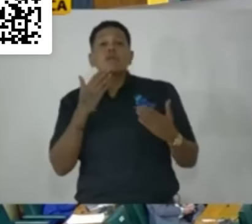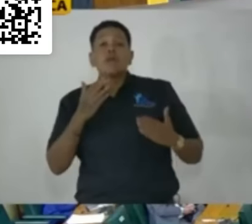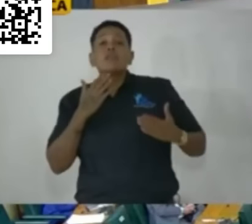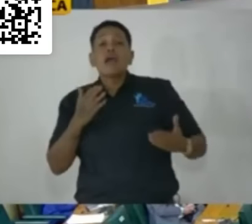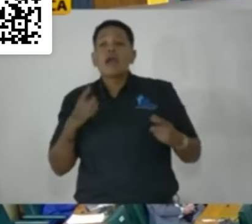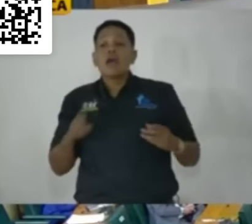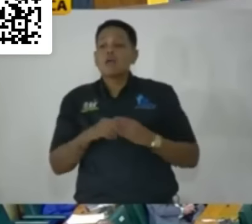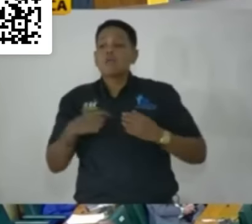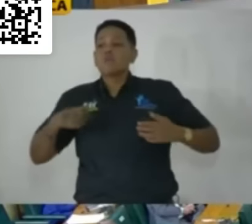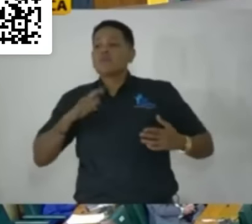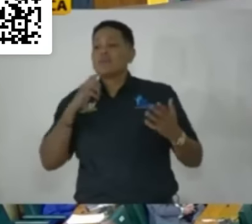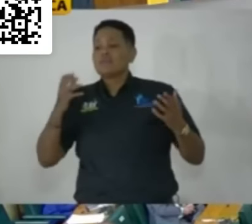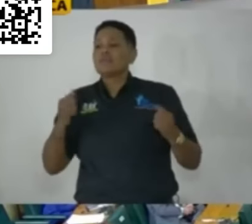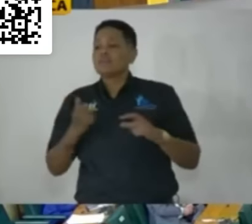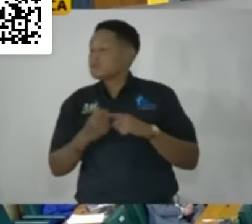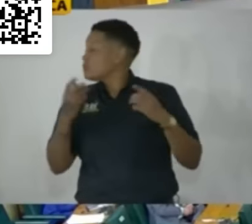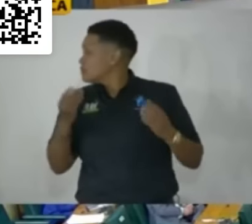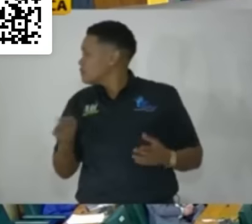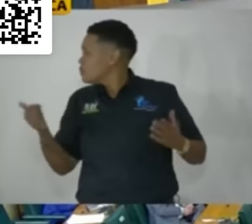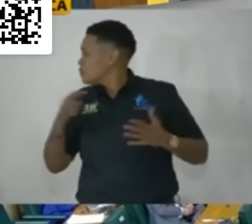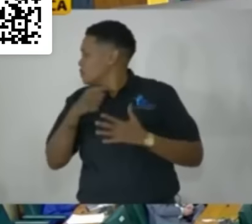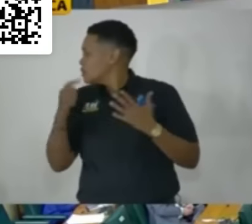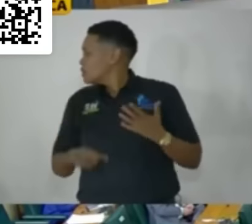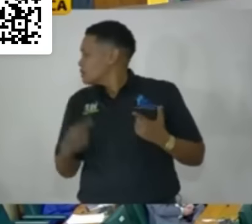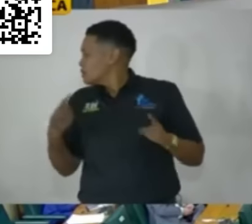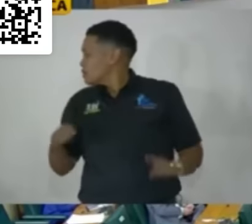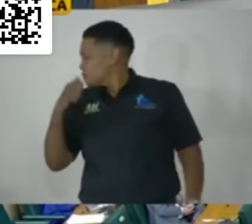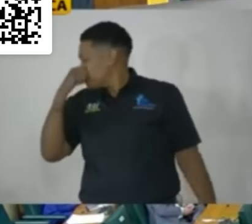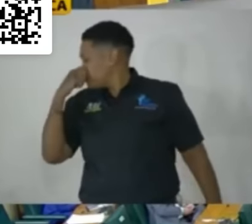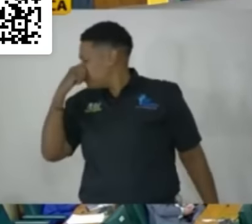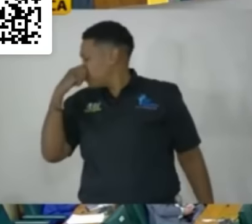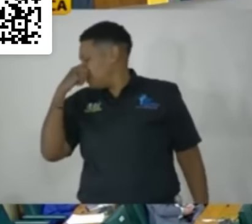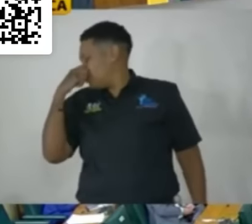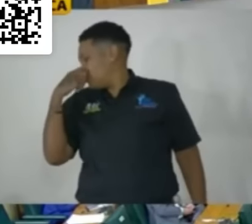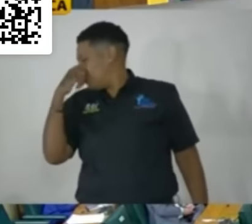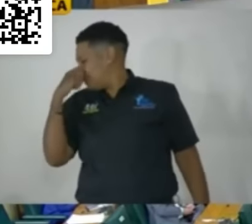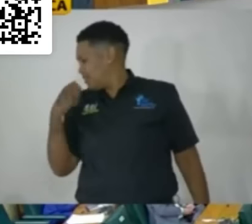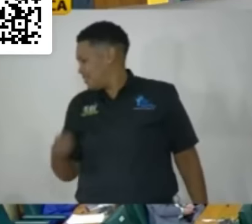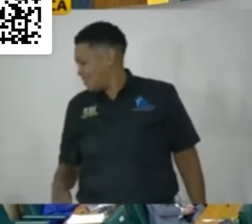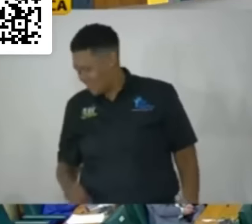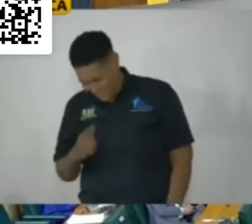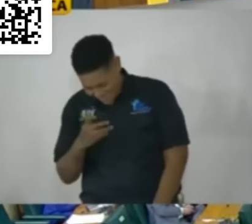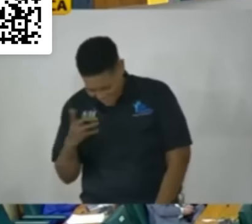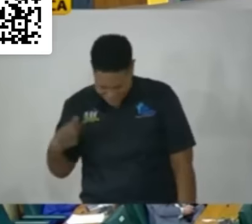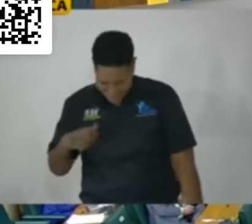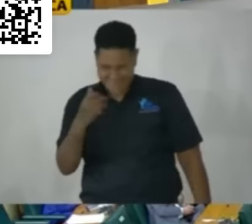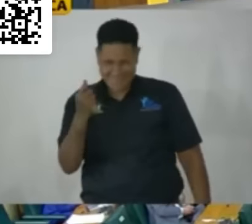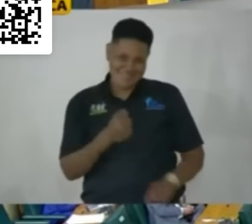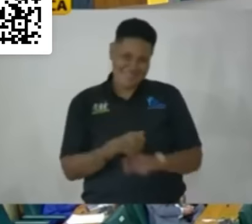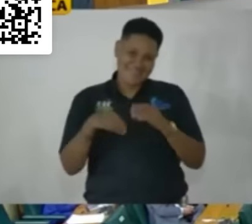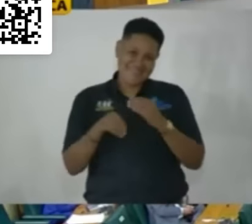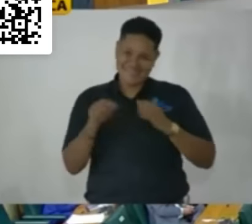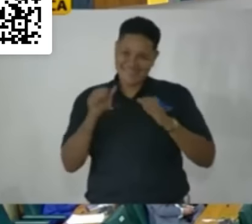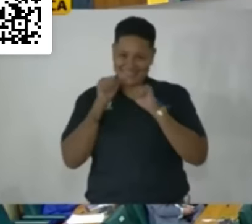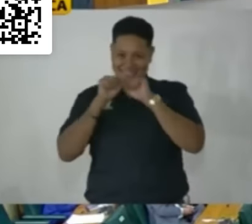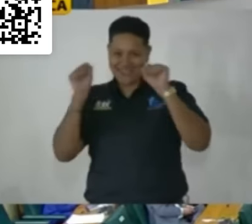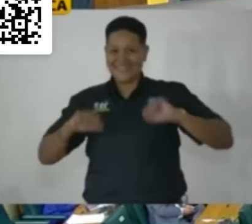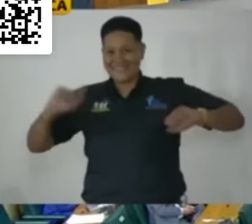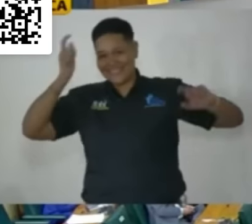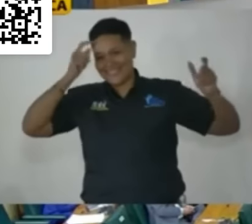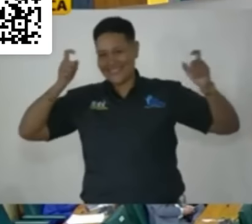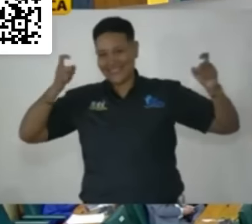We have inherited quite a few things. And one of the things that we inherited is the system of governance that we